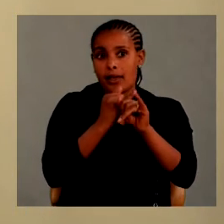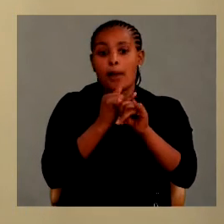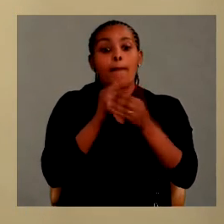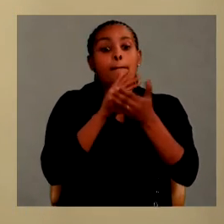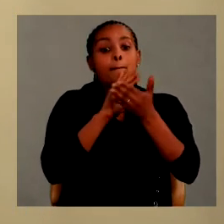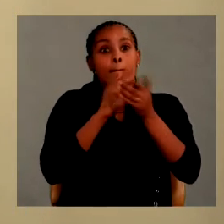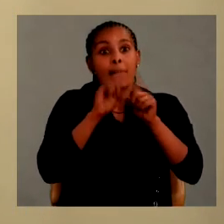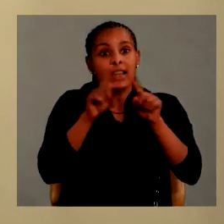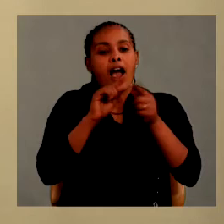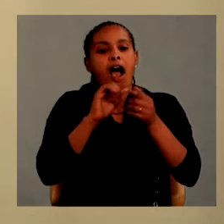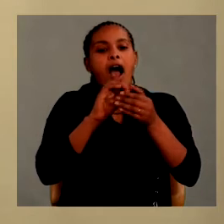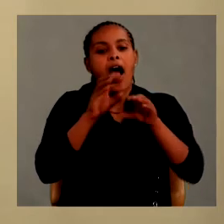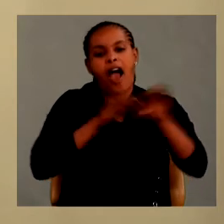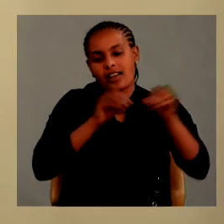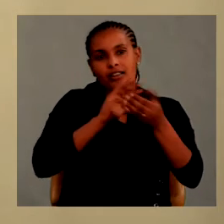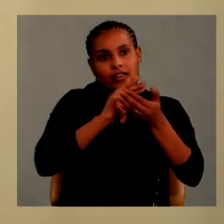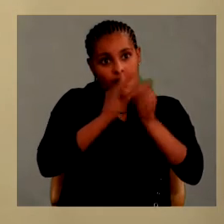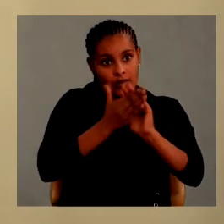but act